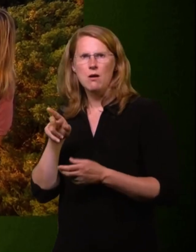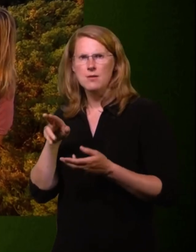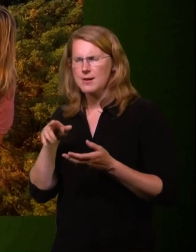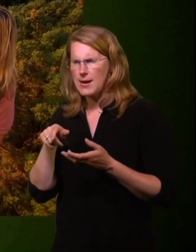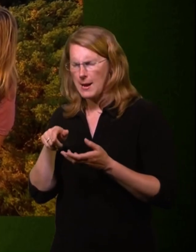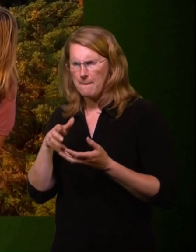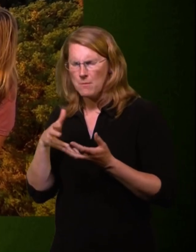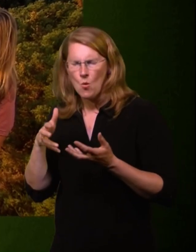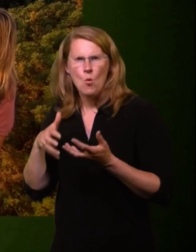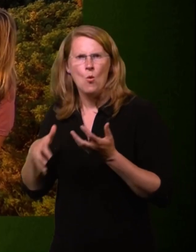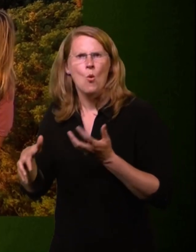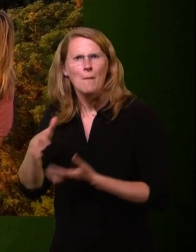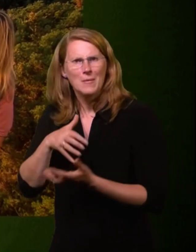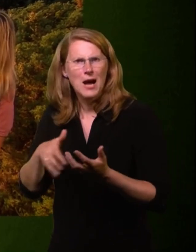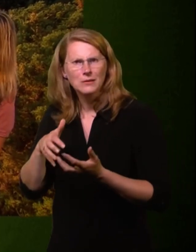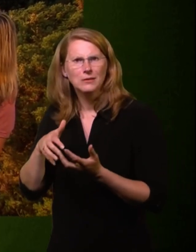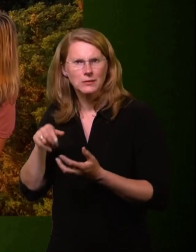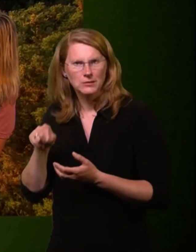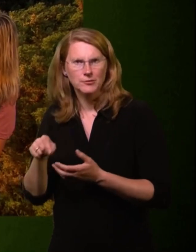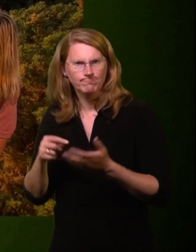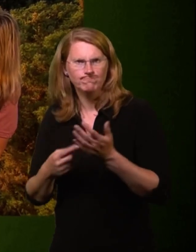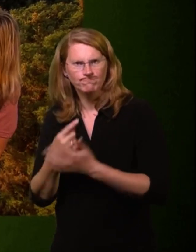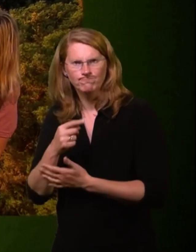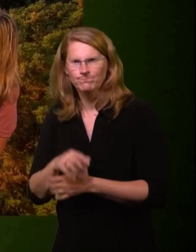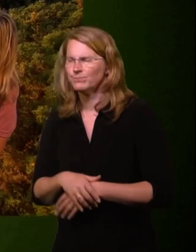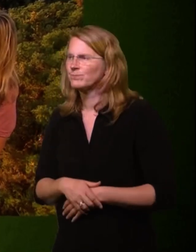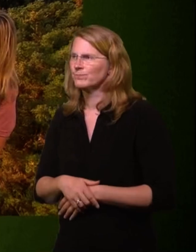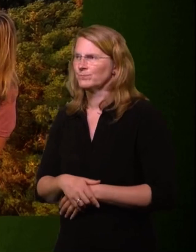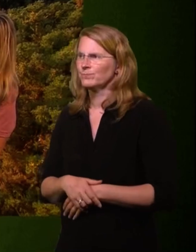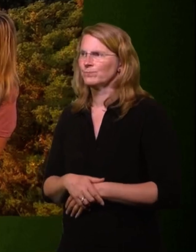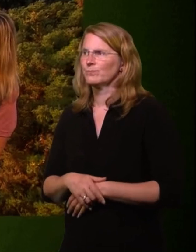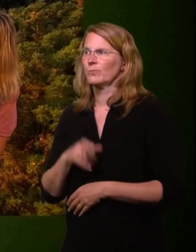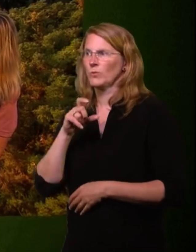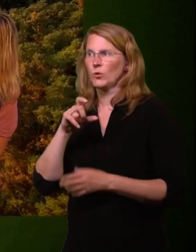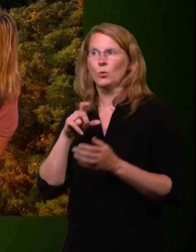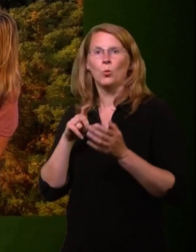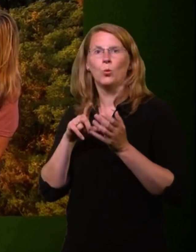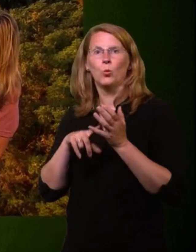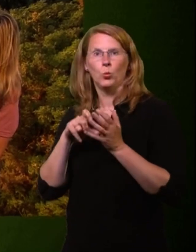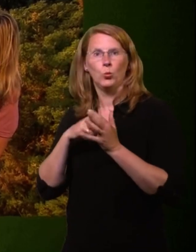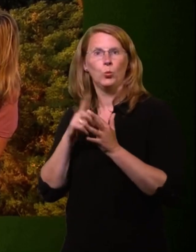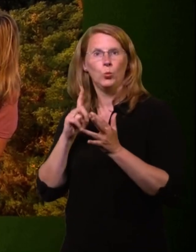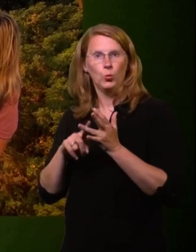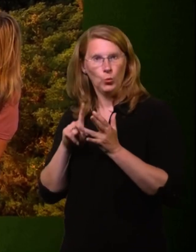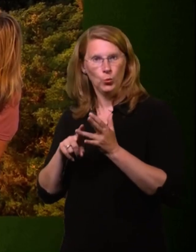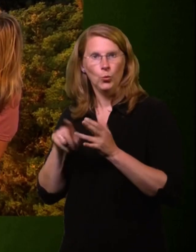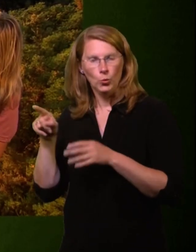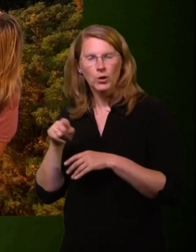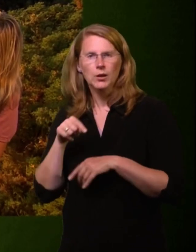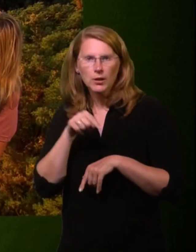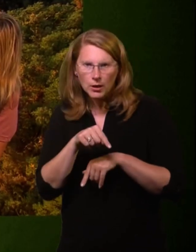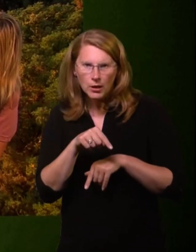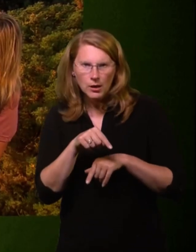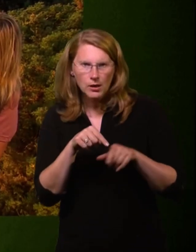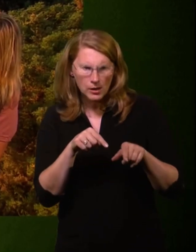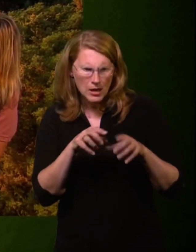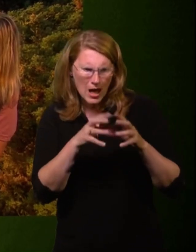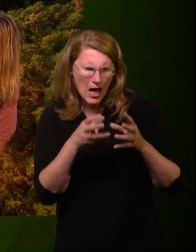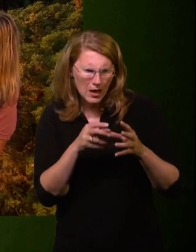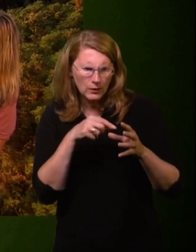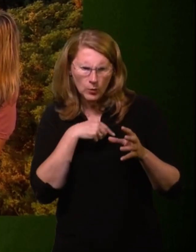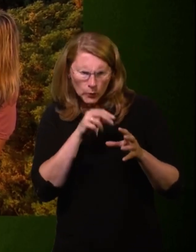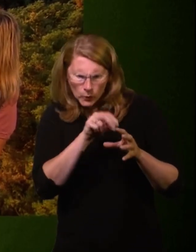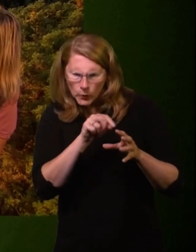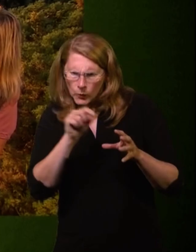it almost impossible for the cuckoo to be able to replicate the markings on that egg, because then it will be